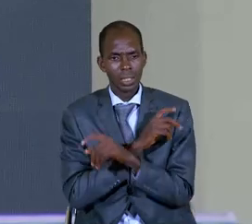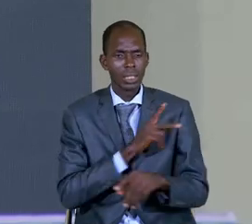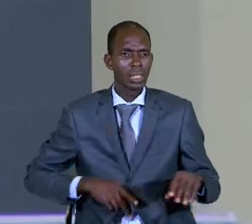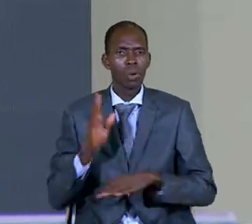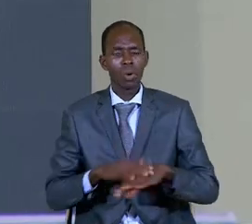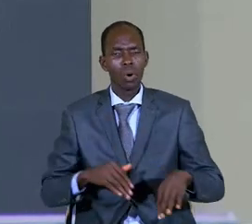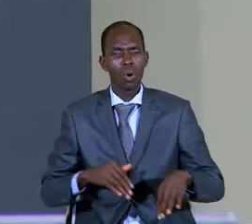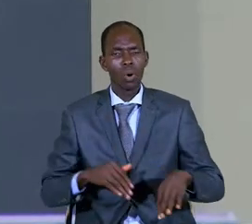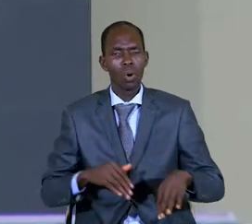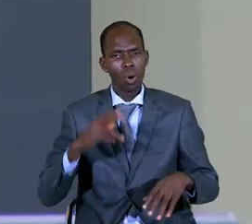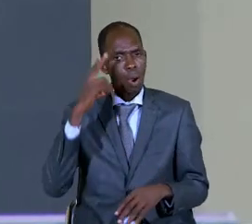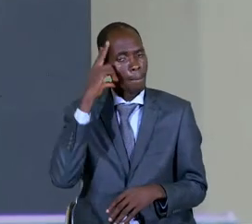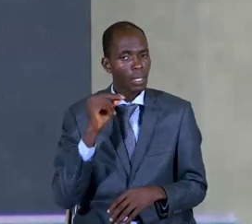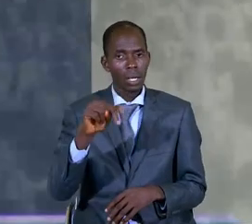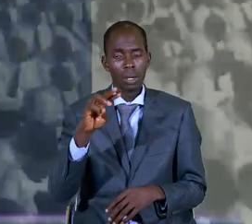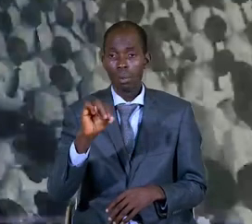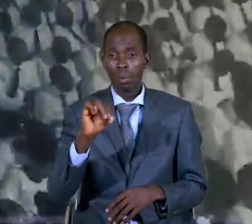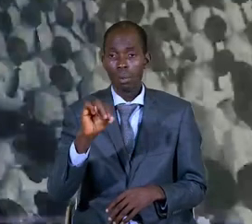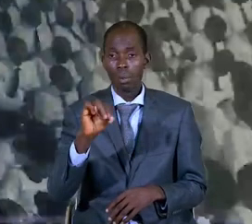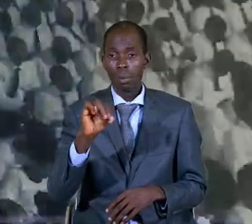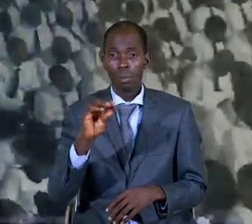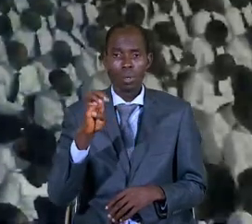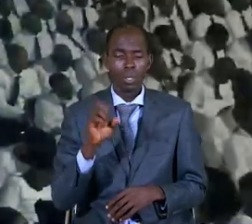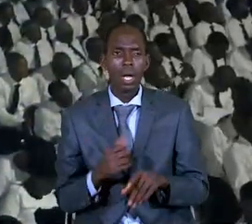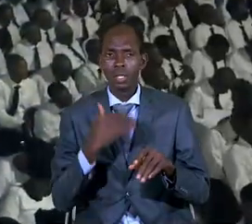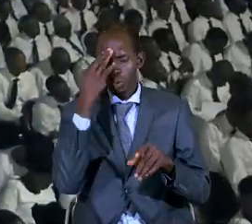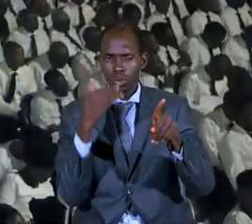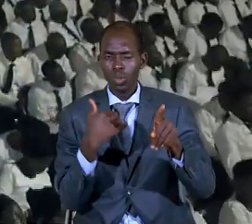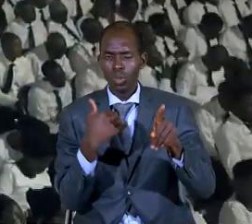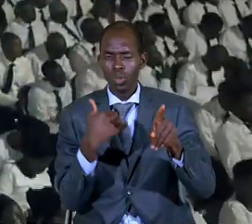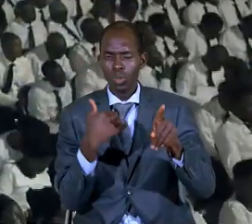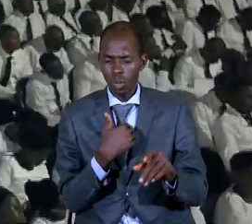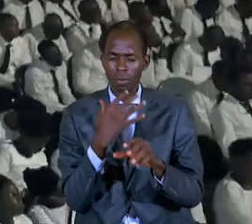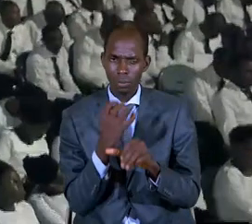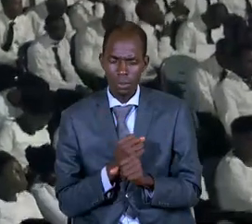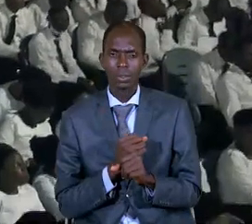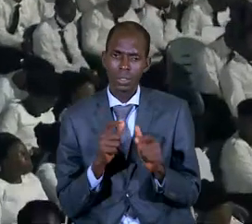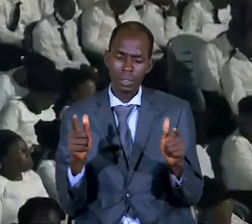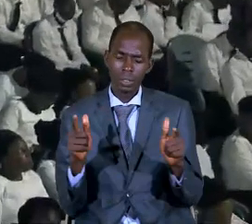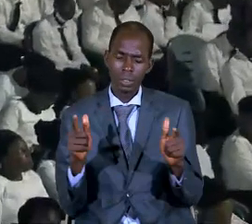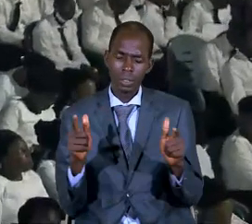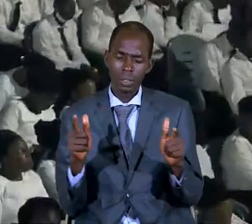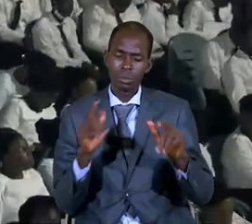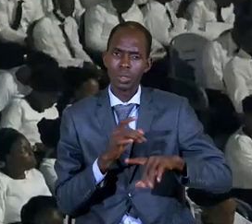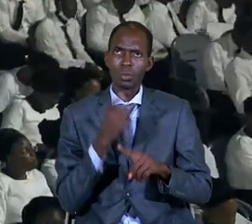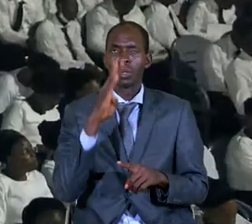great. I know your God can do all things. Pray to your God that he will